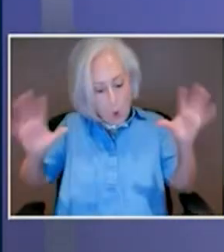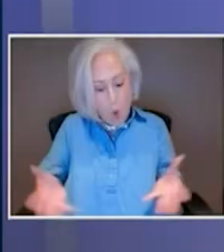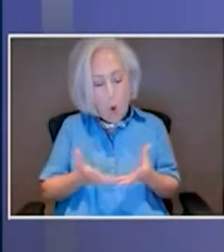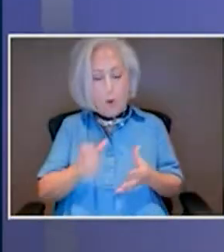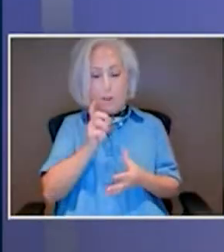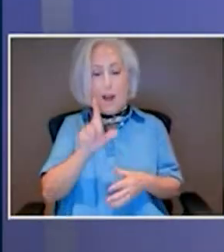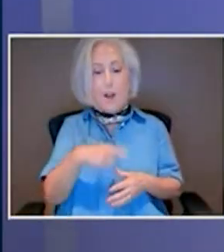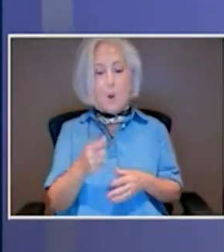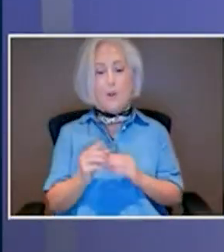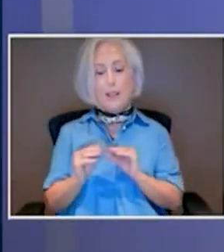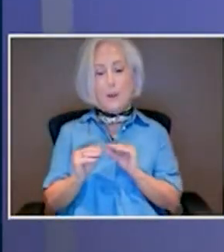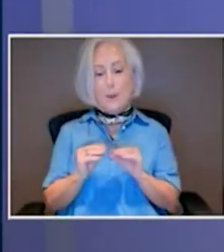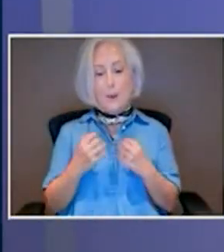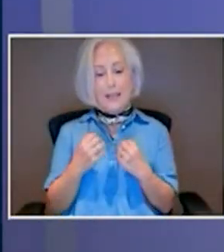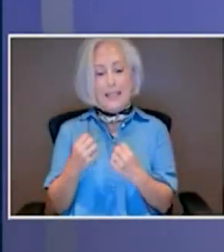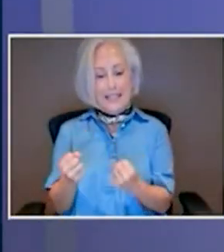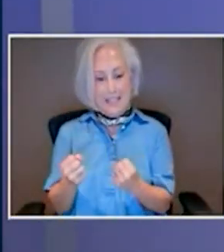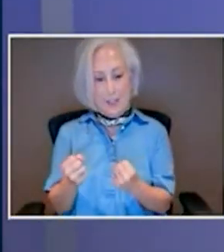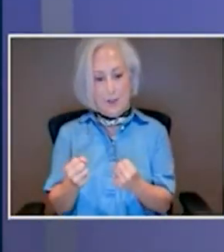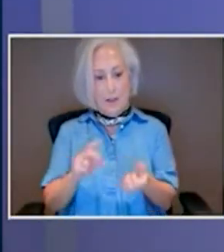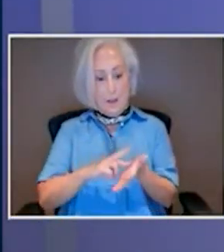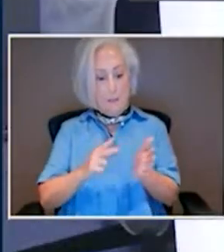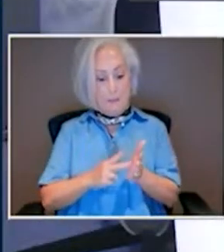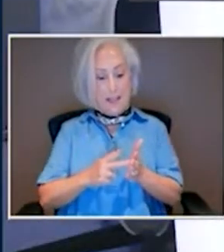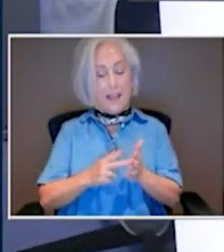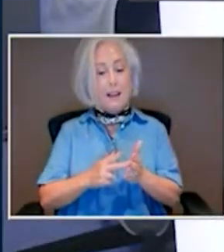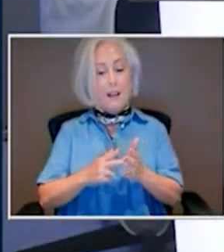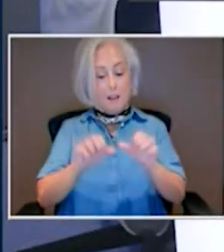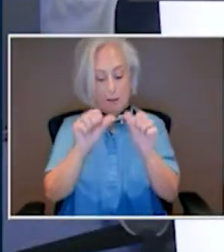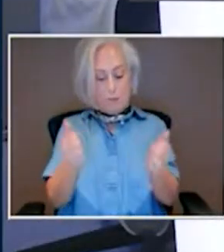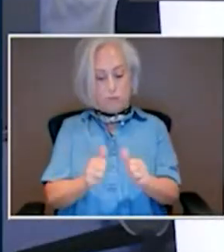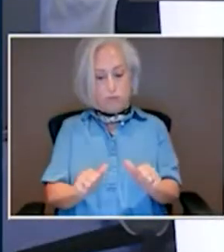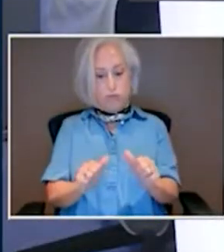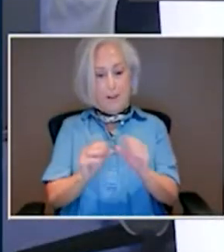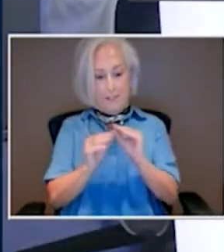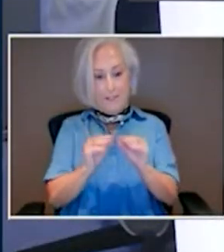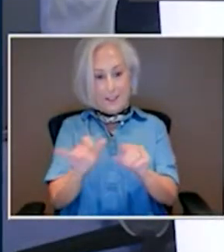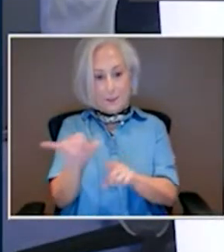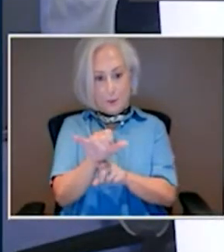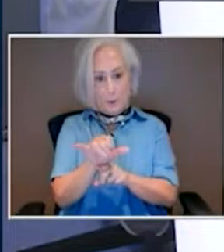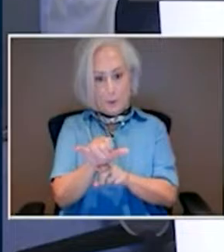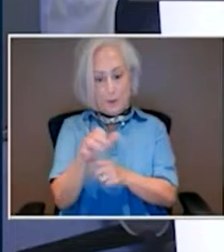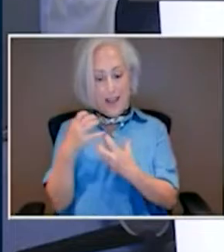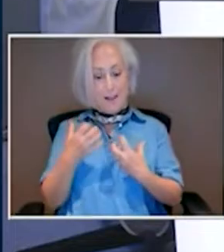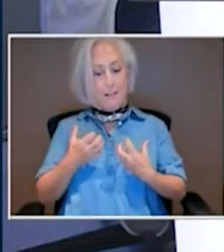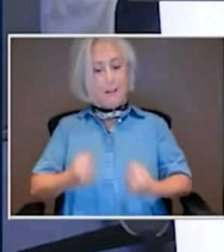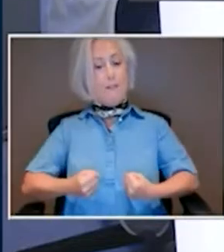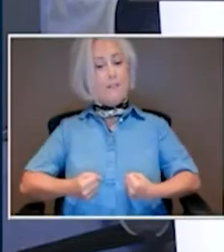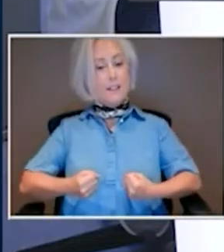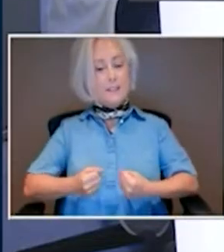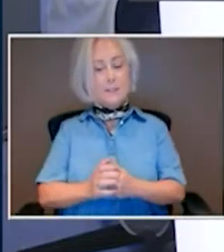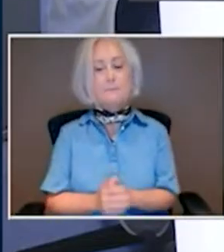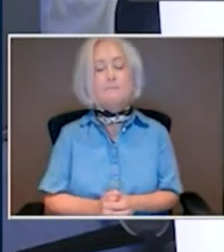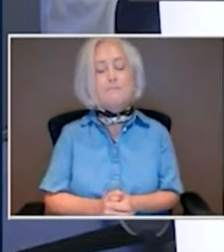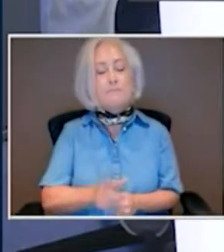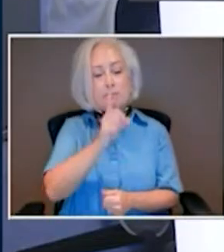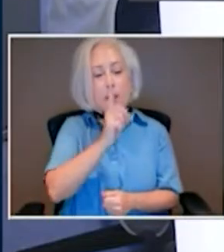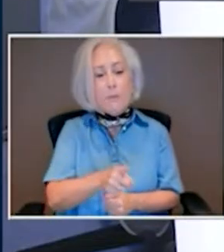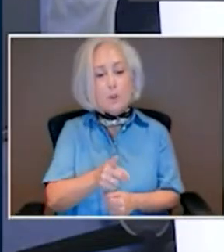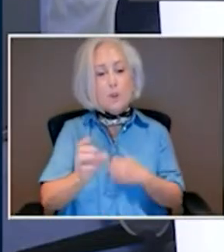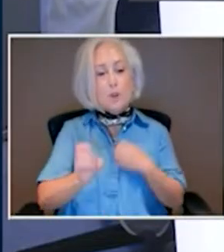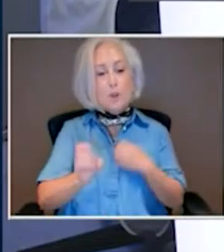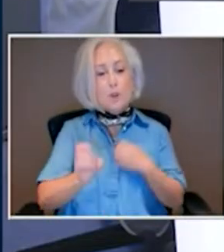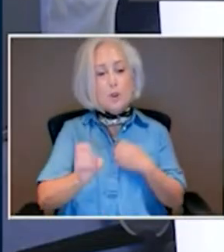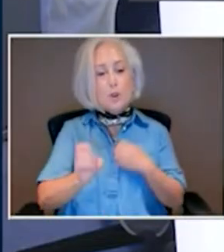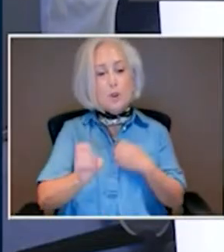their form as well as their confidence. And what are those emotions? I would imagine it's such an emotional time. You're having to talk about something that's going to be